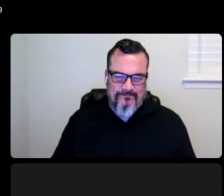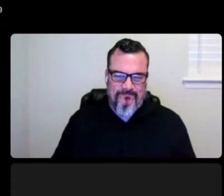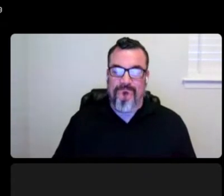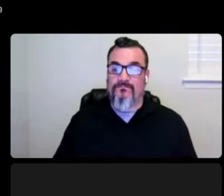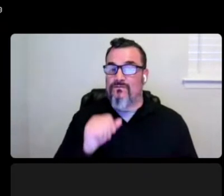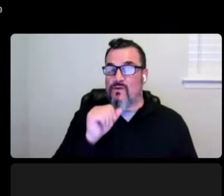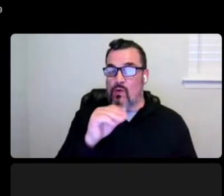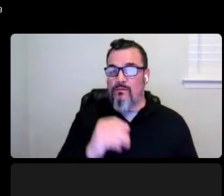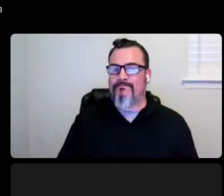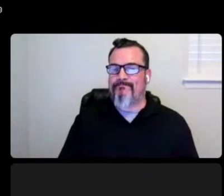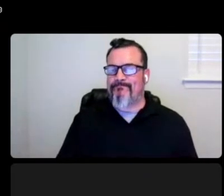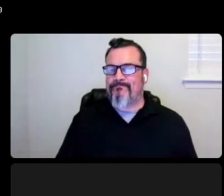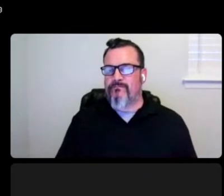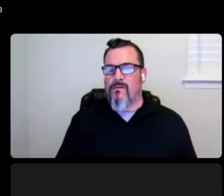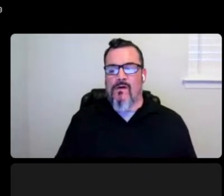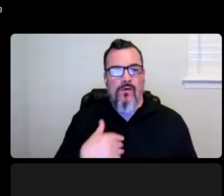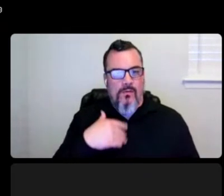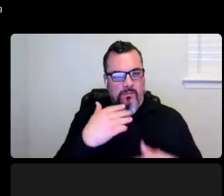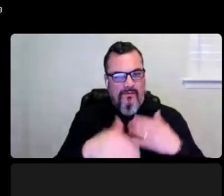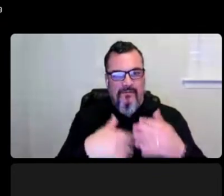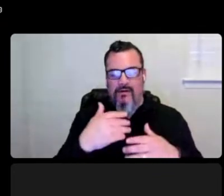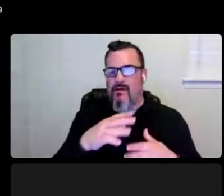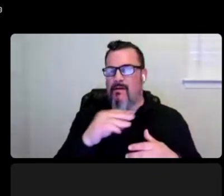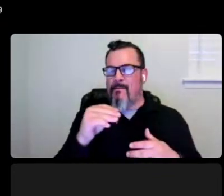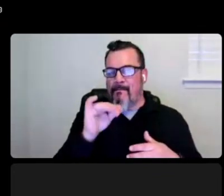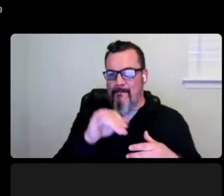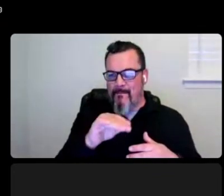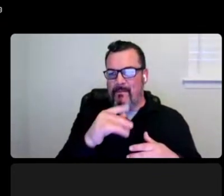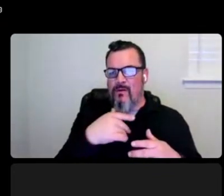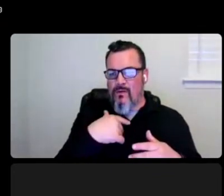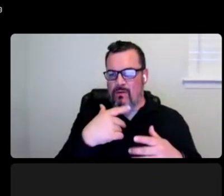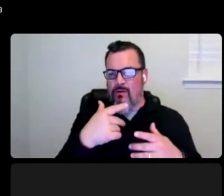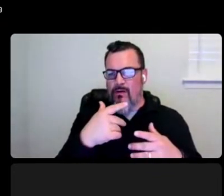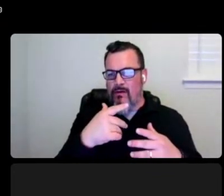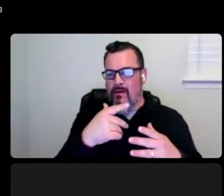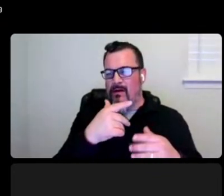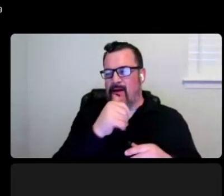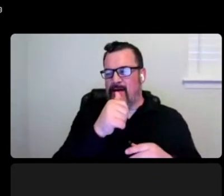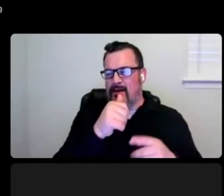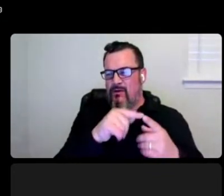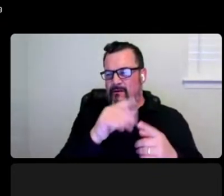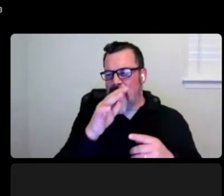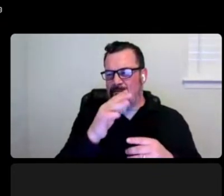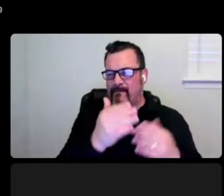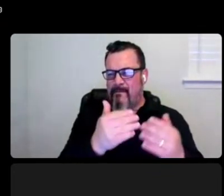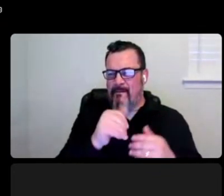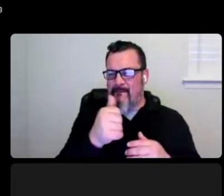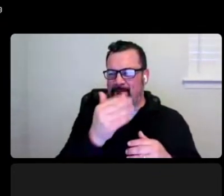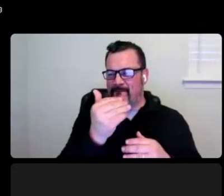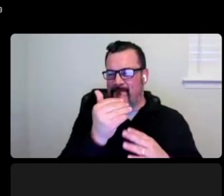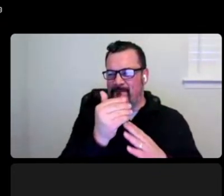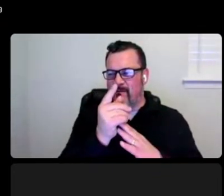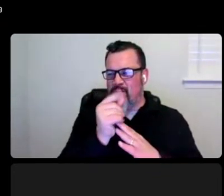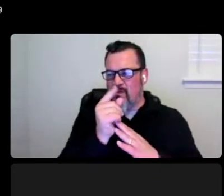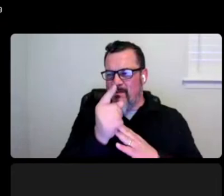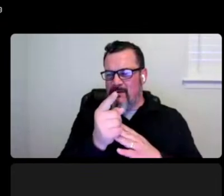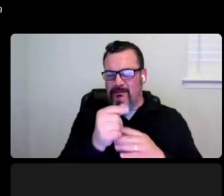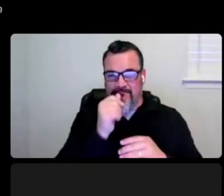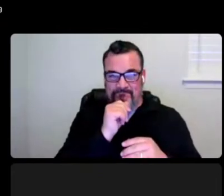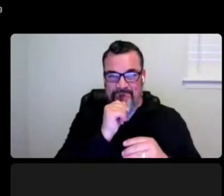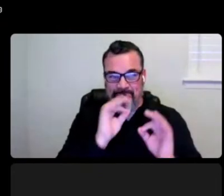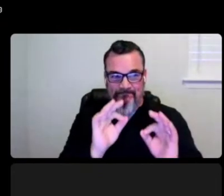So we're moving on. And by the way, we'll wind up, it's about 10 to 5, maybe another 15, 20 minutes. We good? Everybody hanging